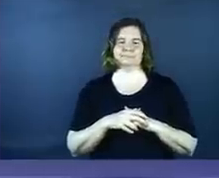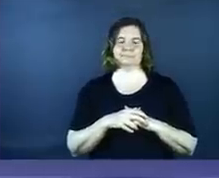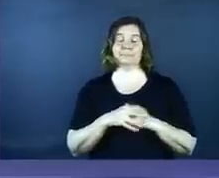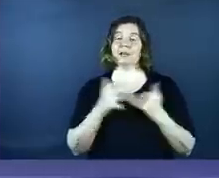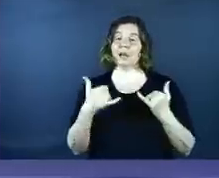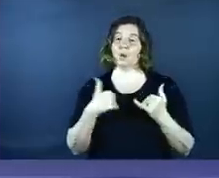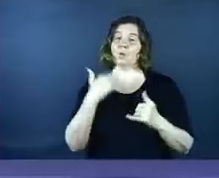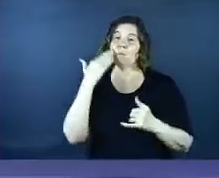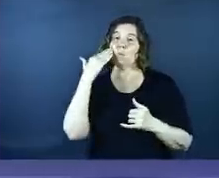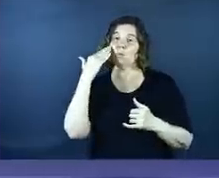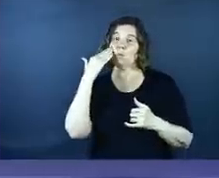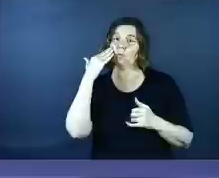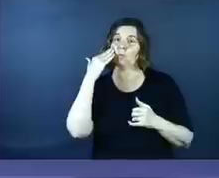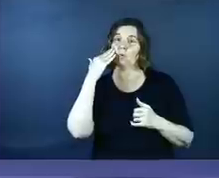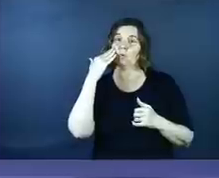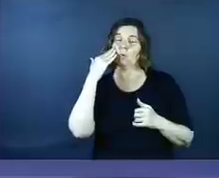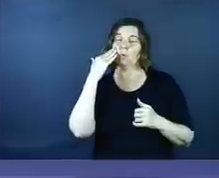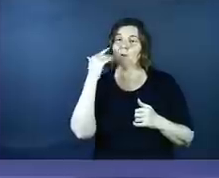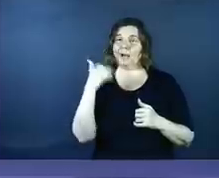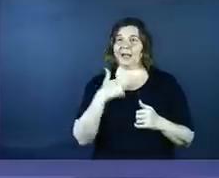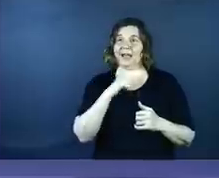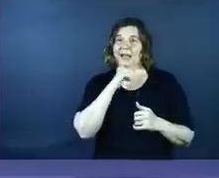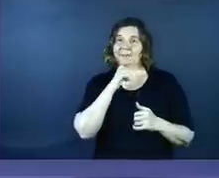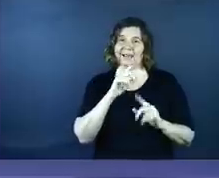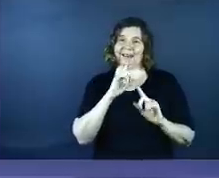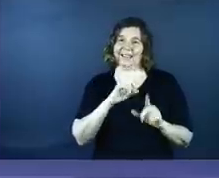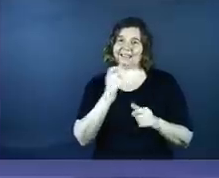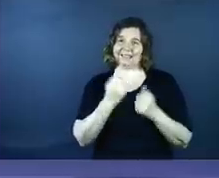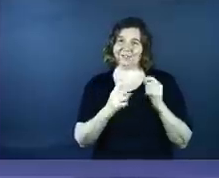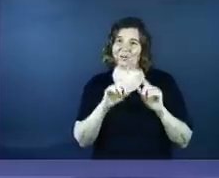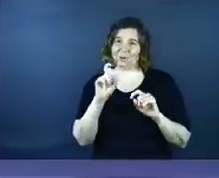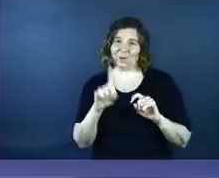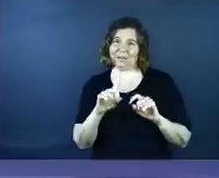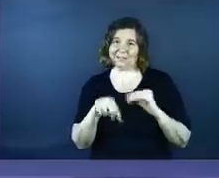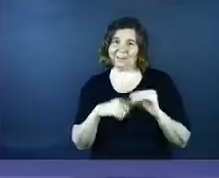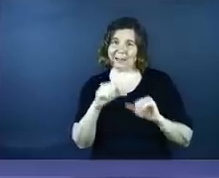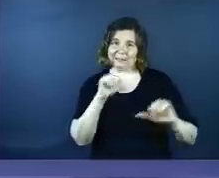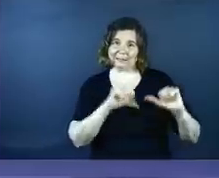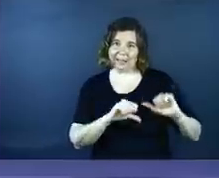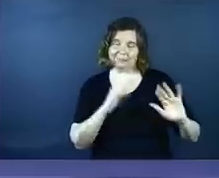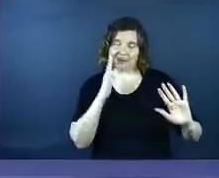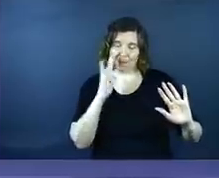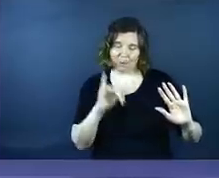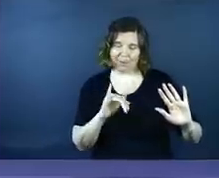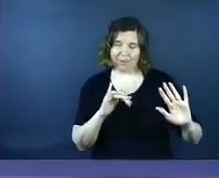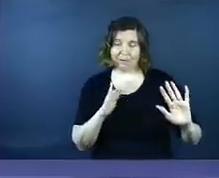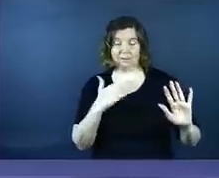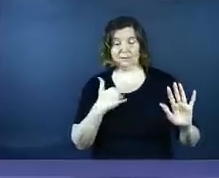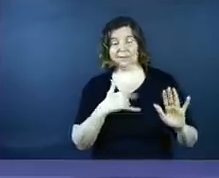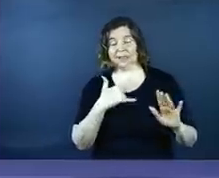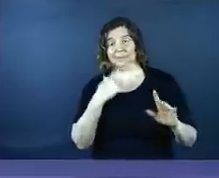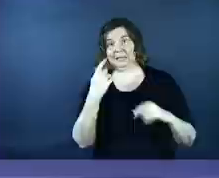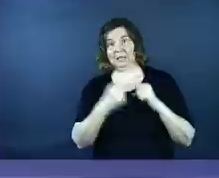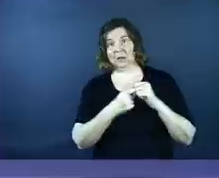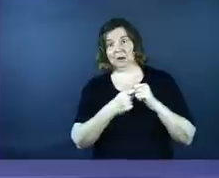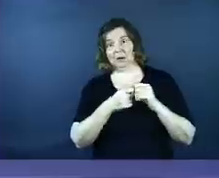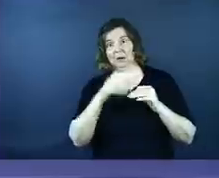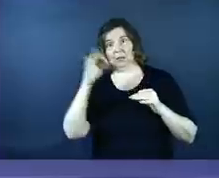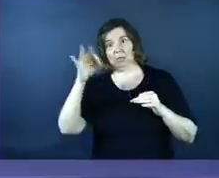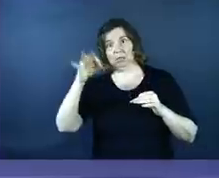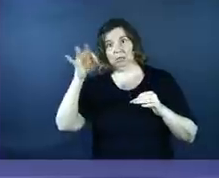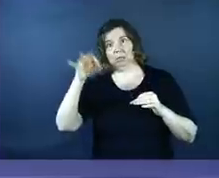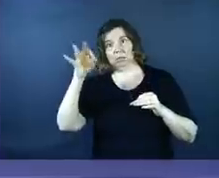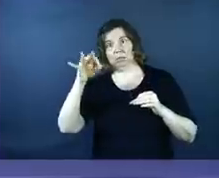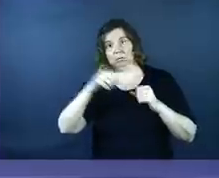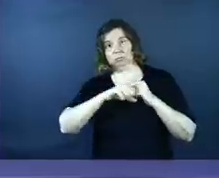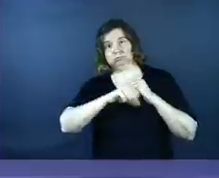Now, I know I'm not answering everybody's questions about science. God help us, it would take a year to go after all